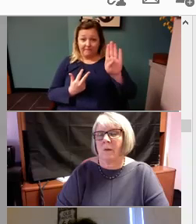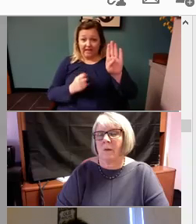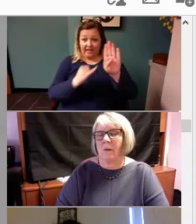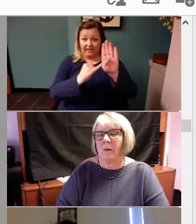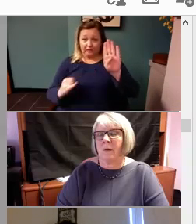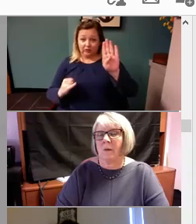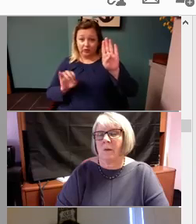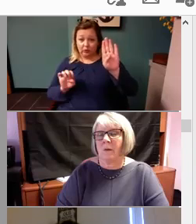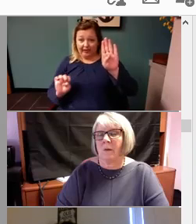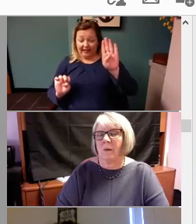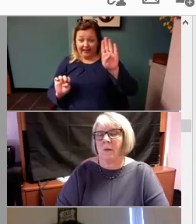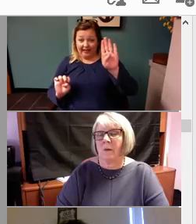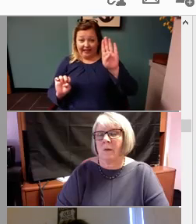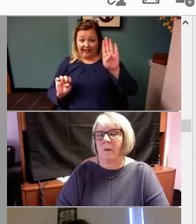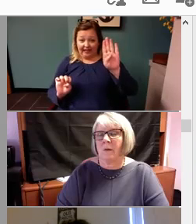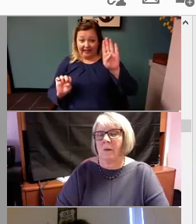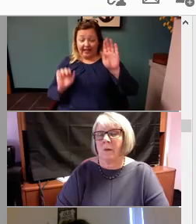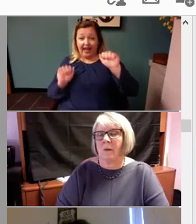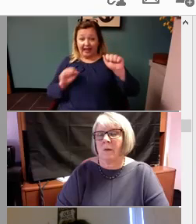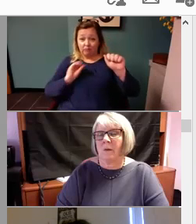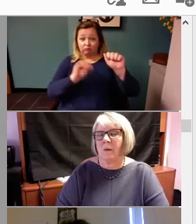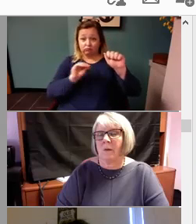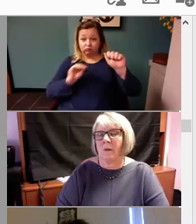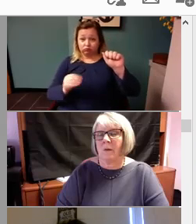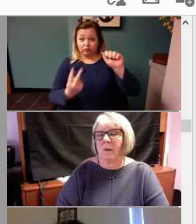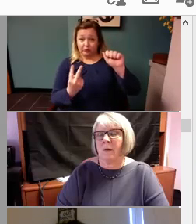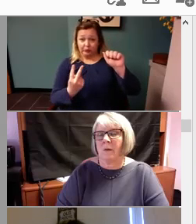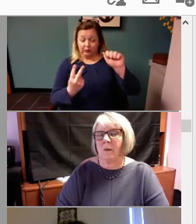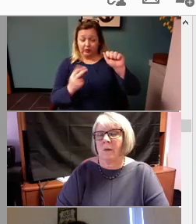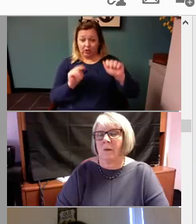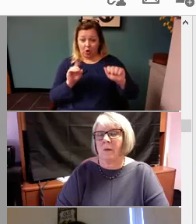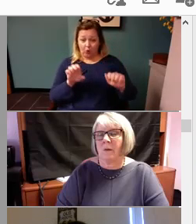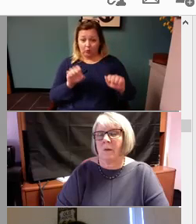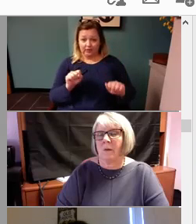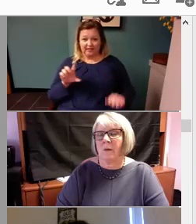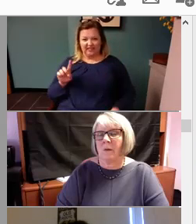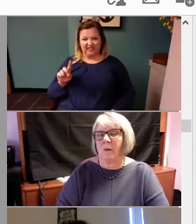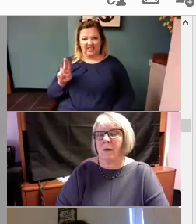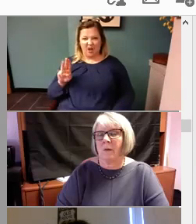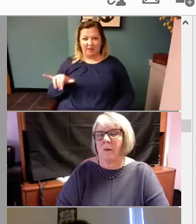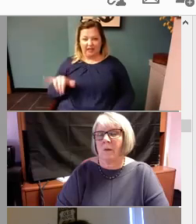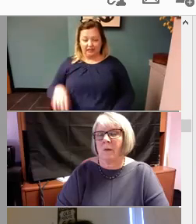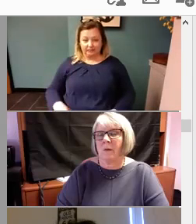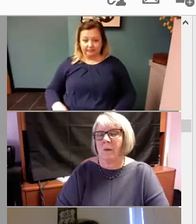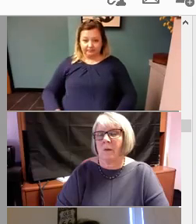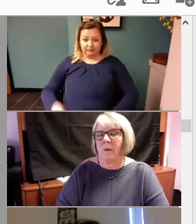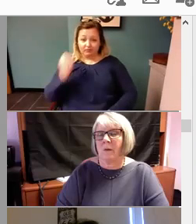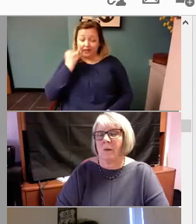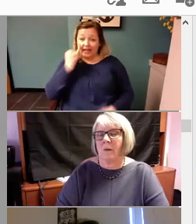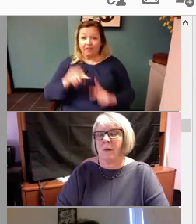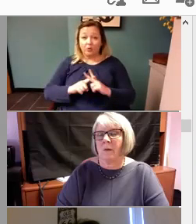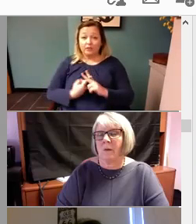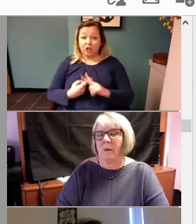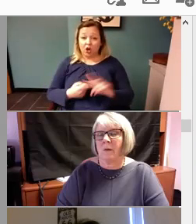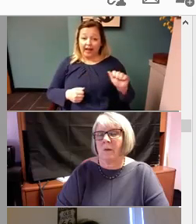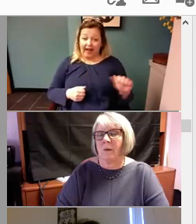now if we apply BFS on this particular algorithm, let's say we start off from A, then we find out this particular dummy